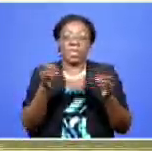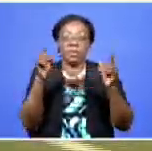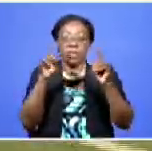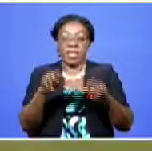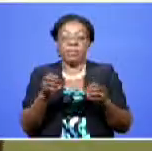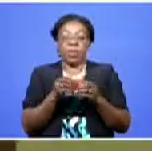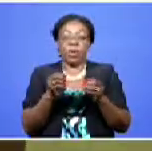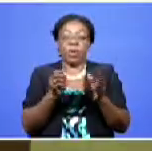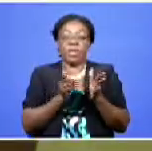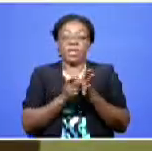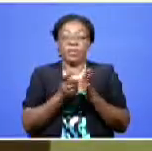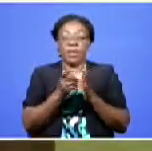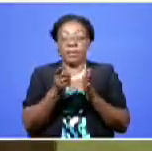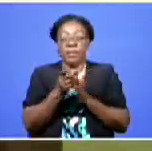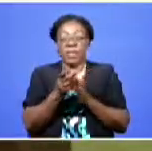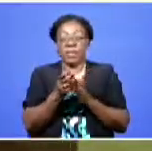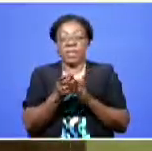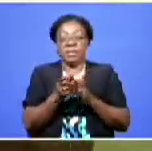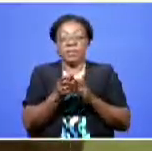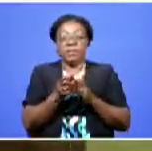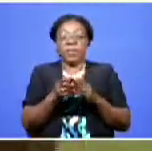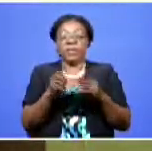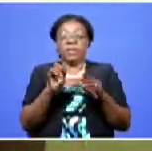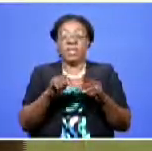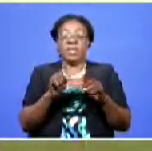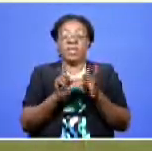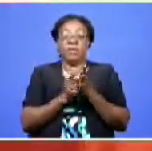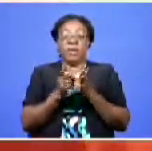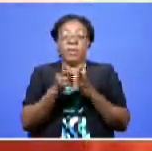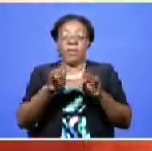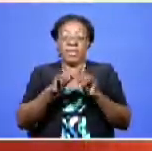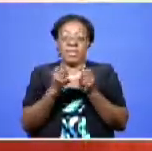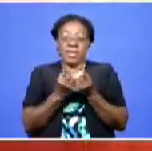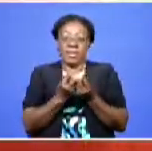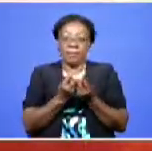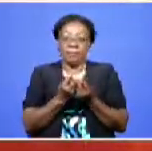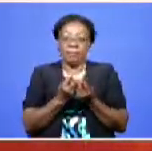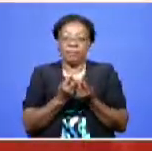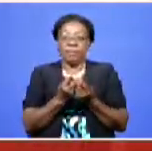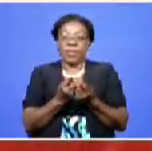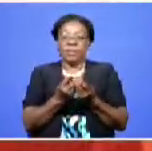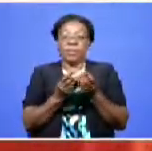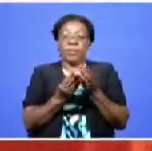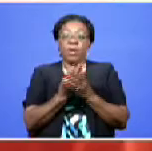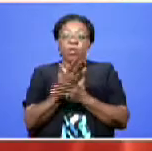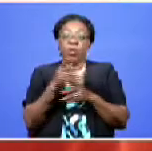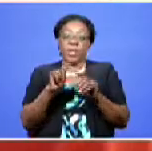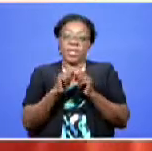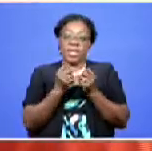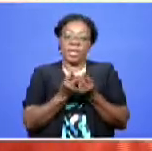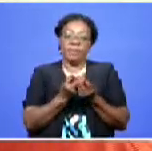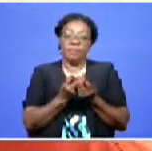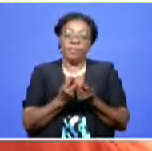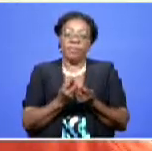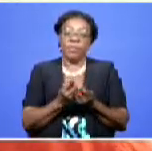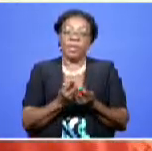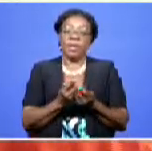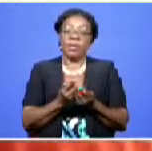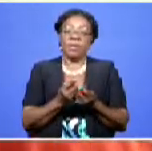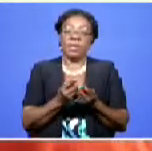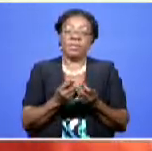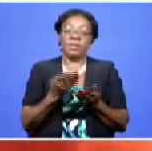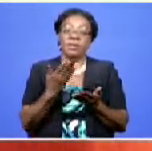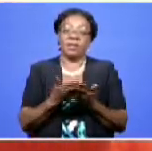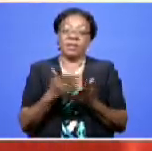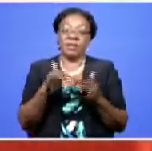say. We're a team that isn't known to be a basketball team, but they are a growing team, and really, these are some good